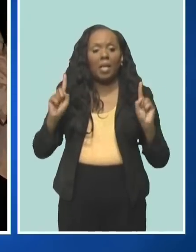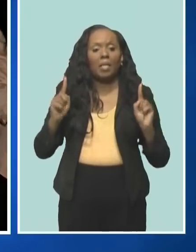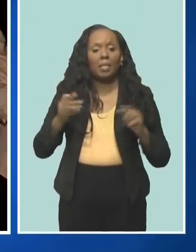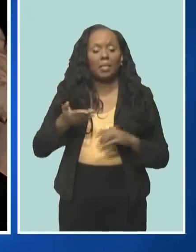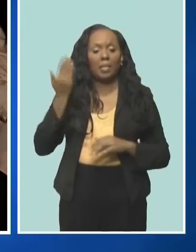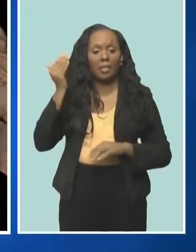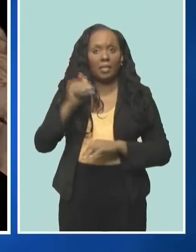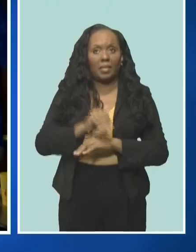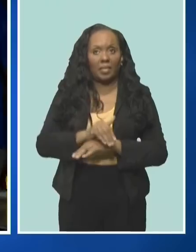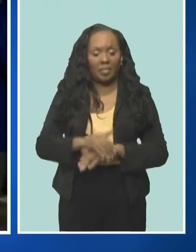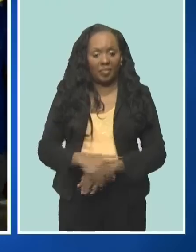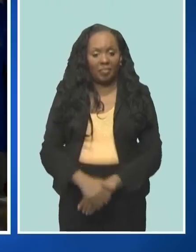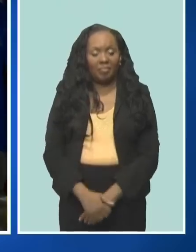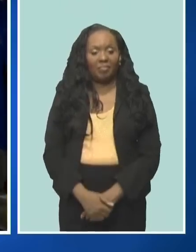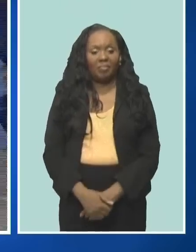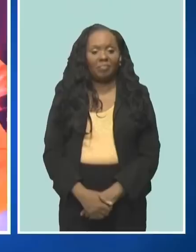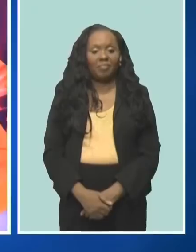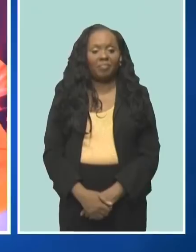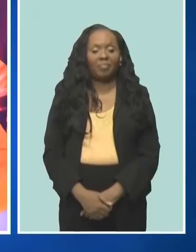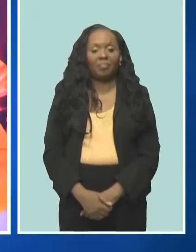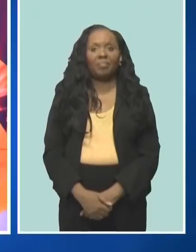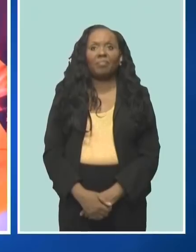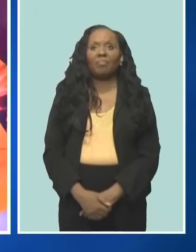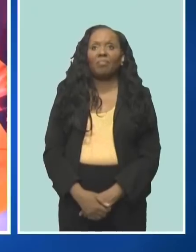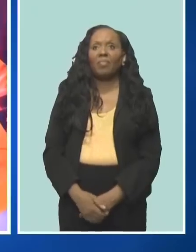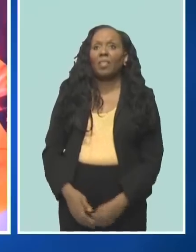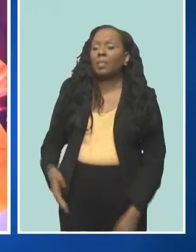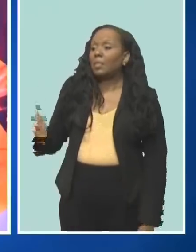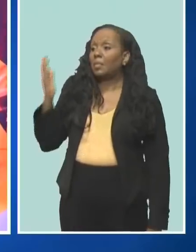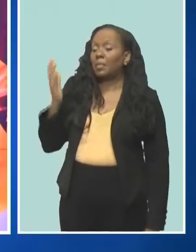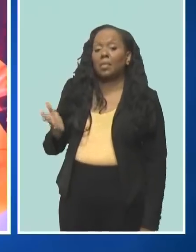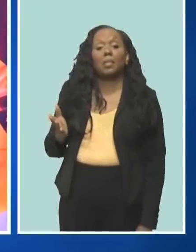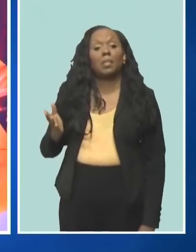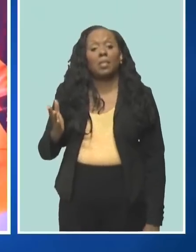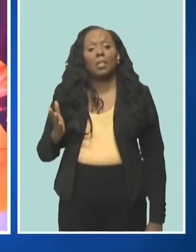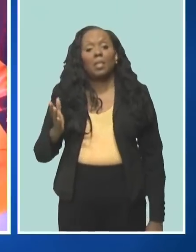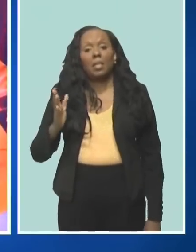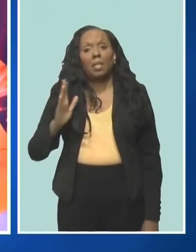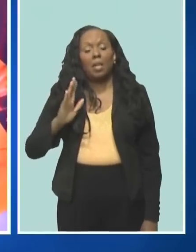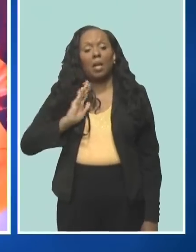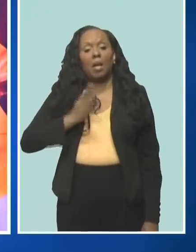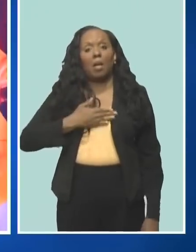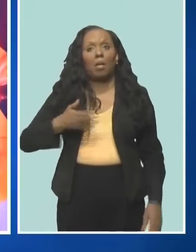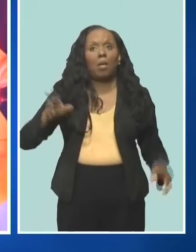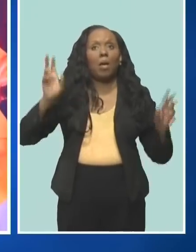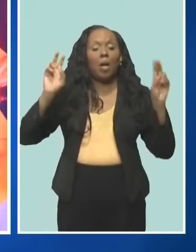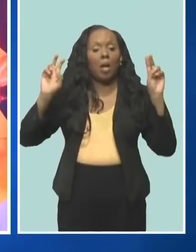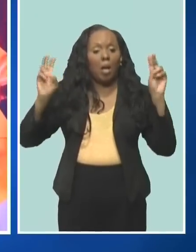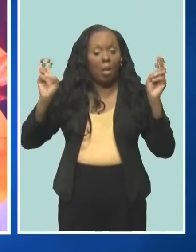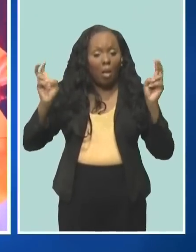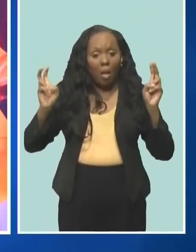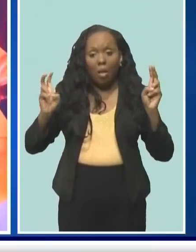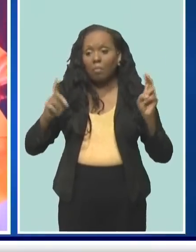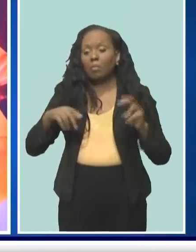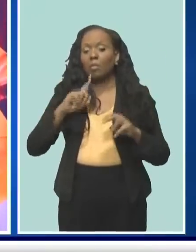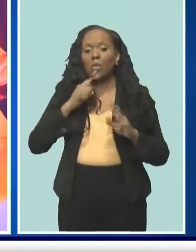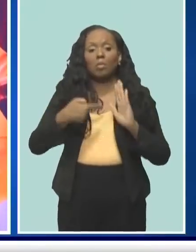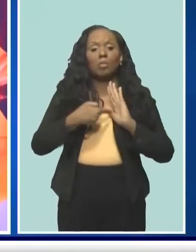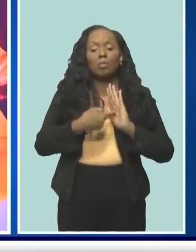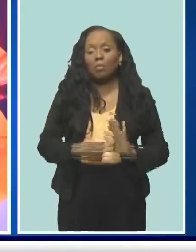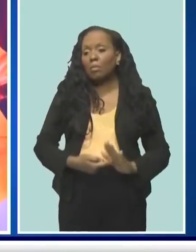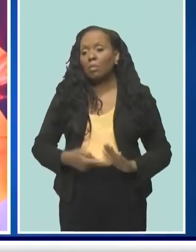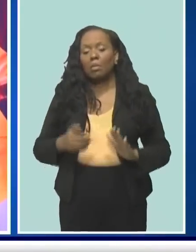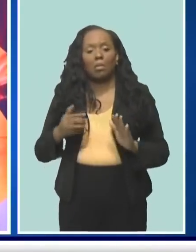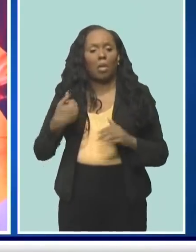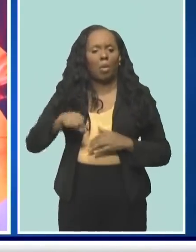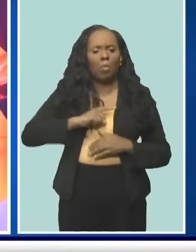Gap. As I mentioned before, our Feed the Future theme returns, and we are so happy to